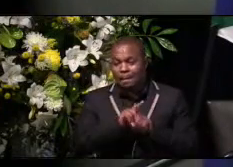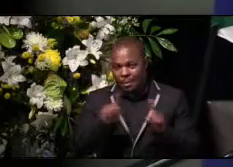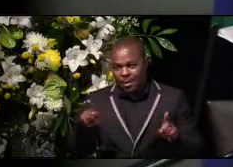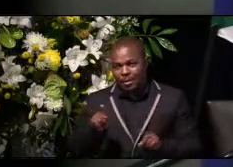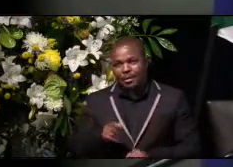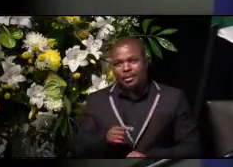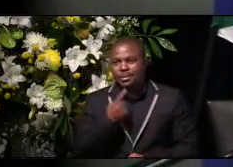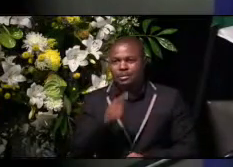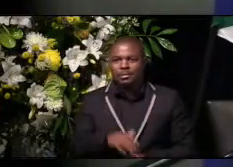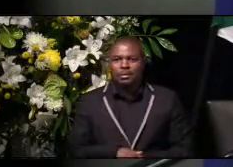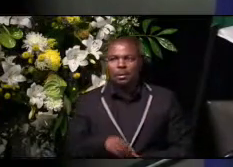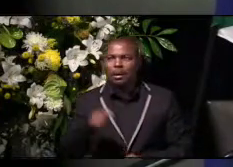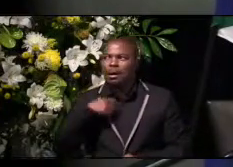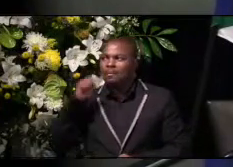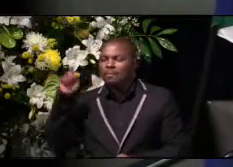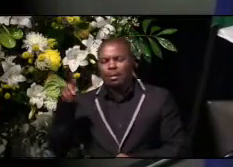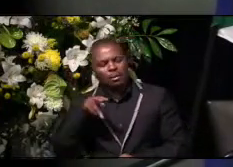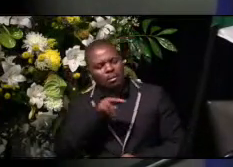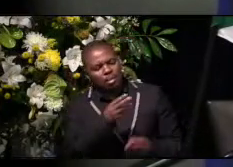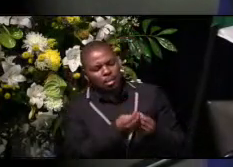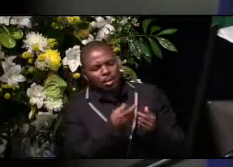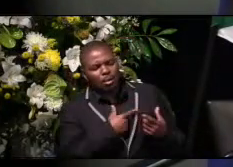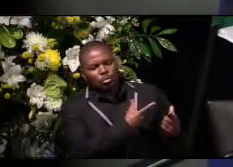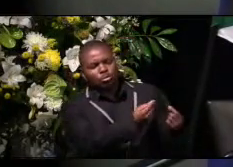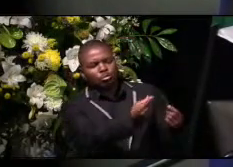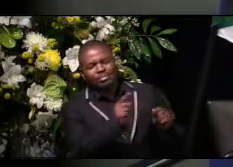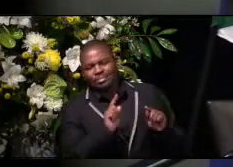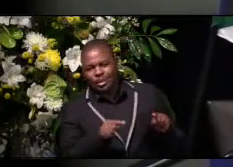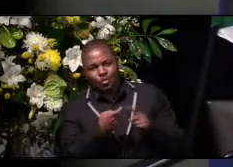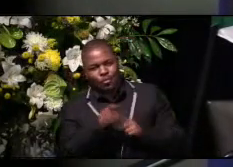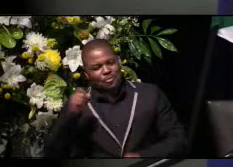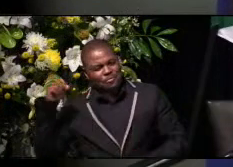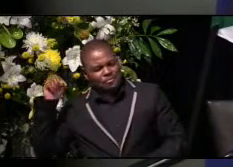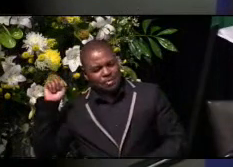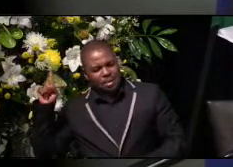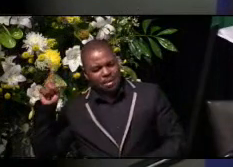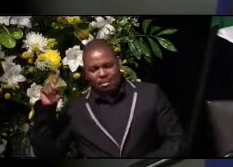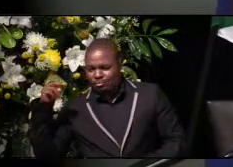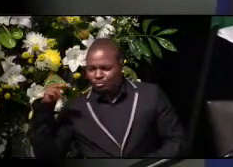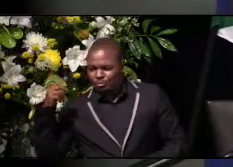can't deal with things from afar you know